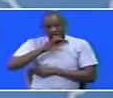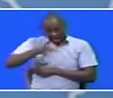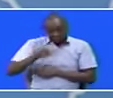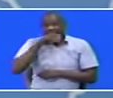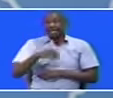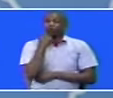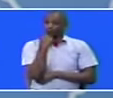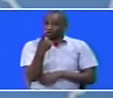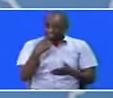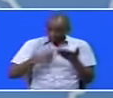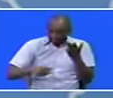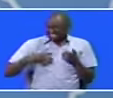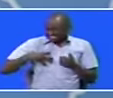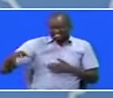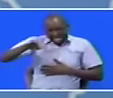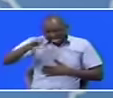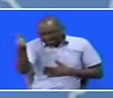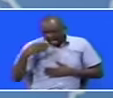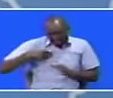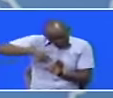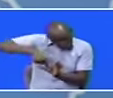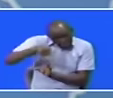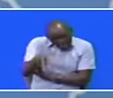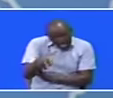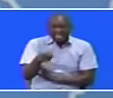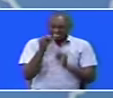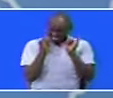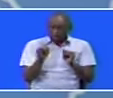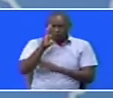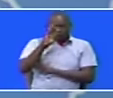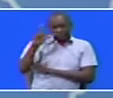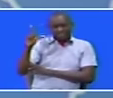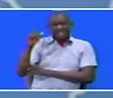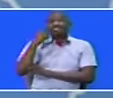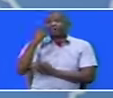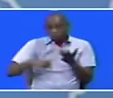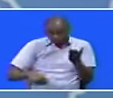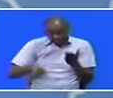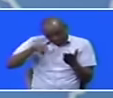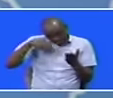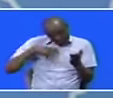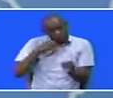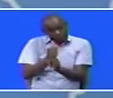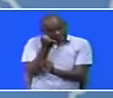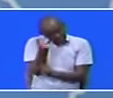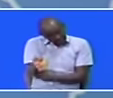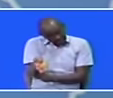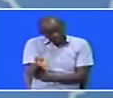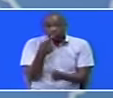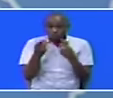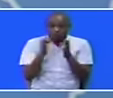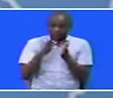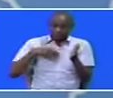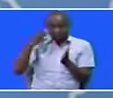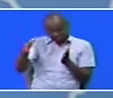communities in mineral-rich areas were set to benefit from the new bill that imposes strict requirements on mineral operators while giving locals a greater